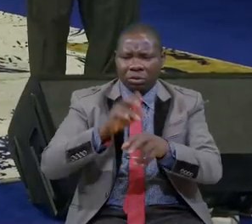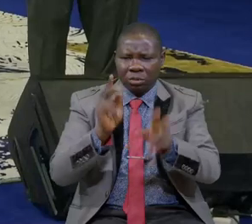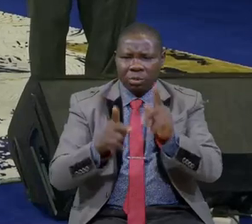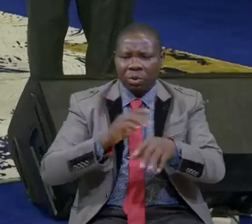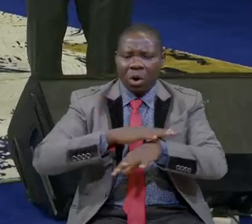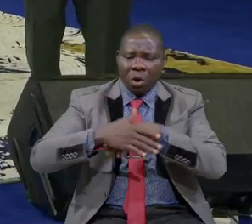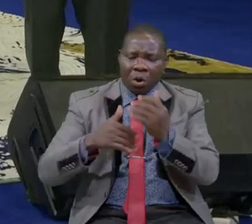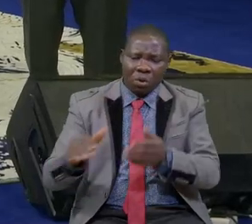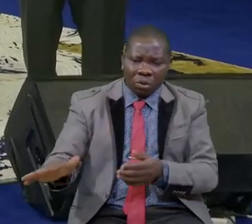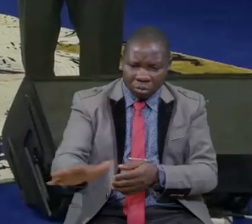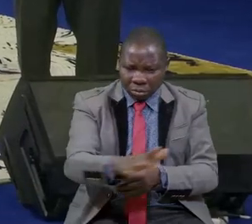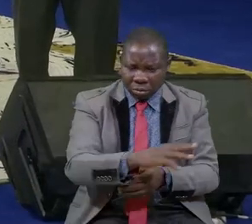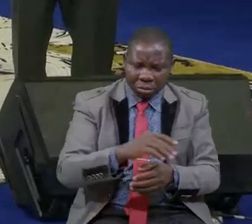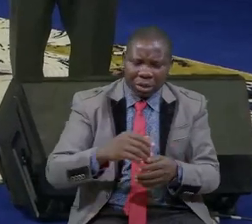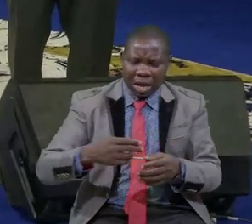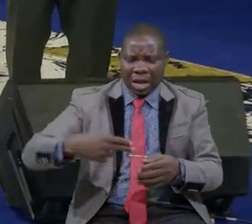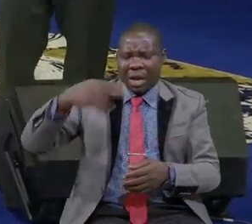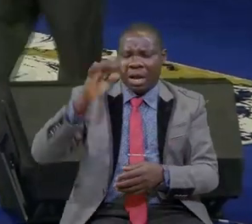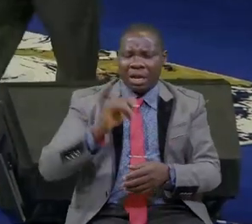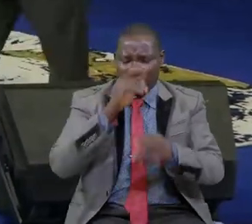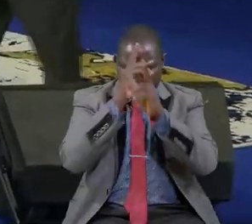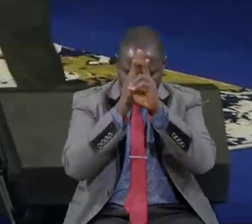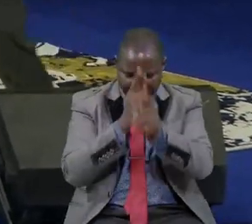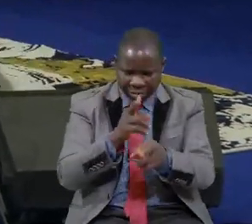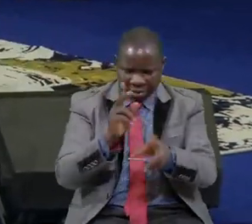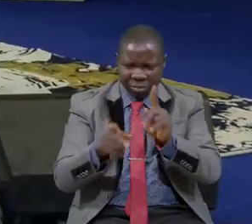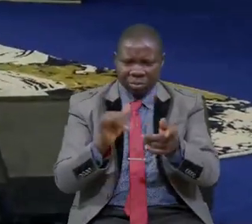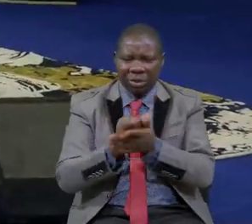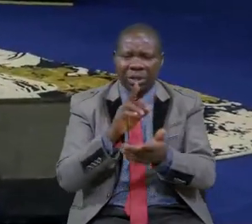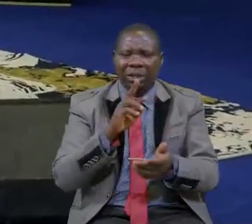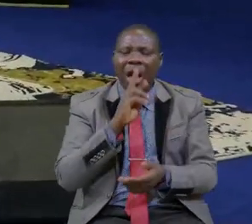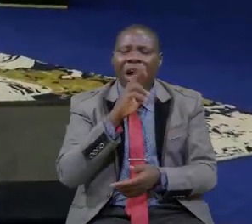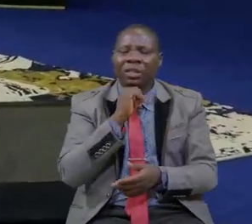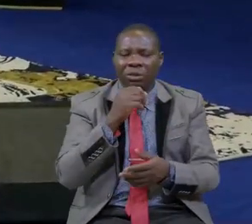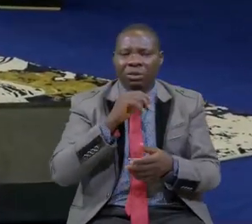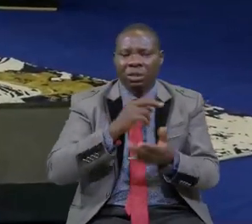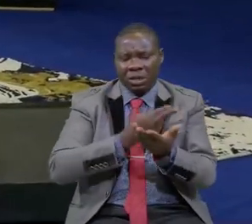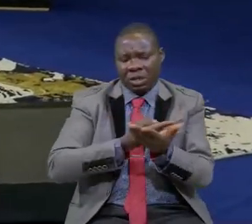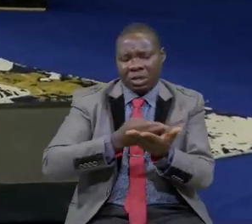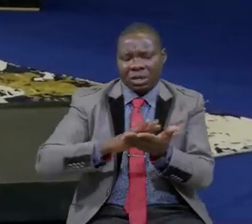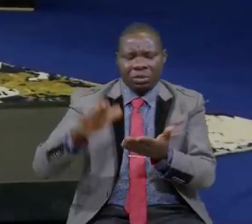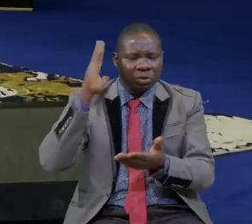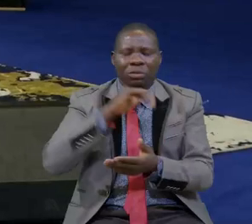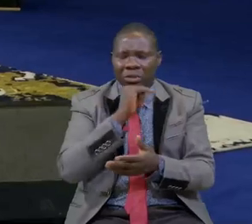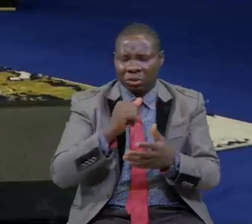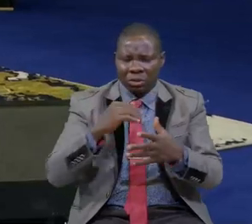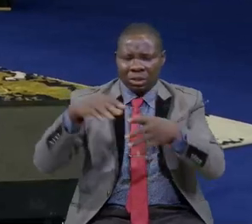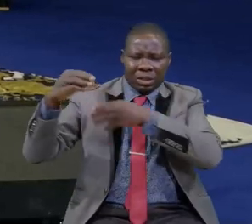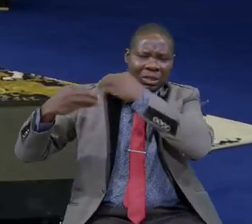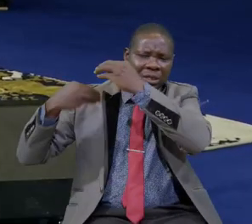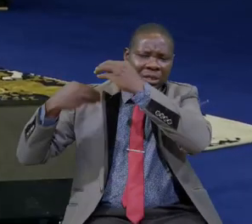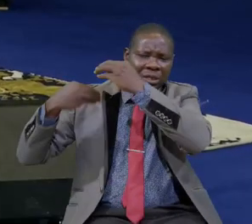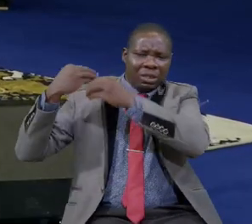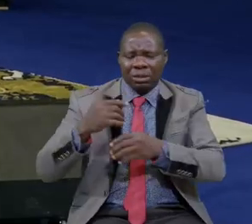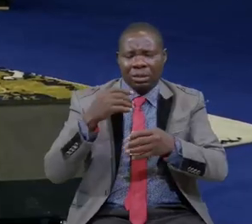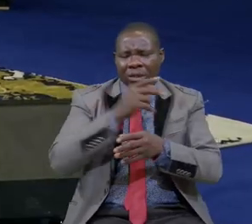highly esteemed people that are unrighteous will not inherit the kingdom of God? Be